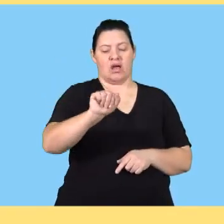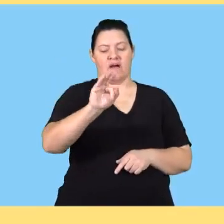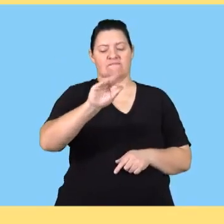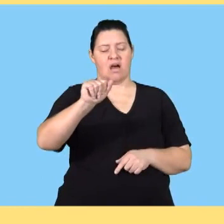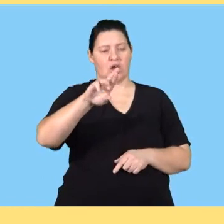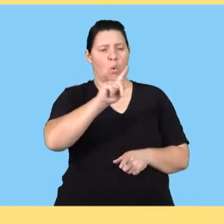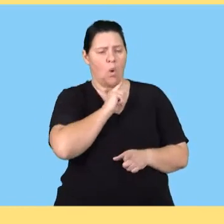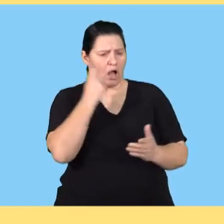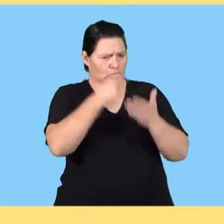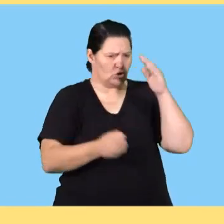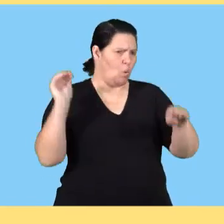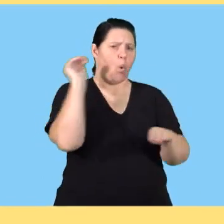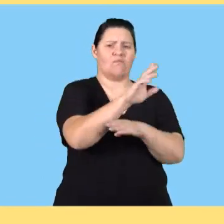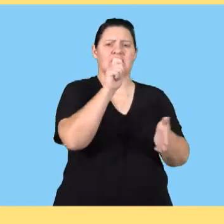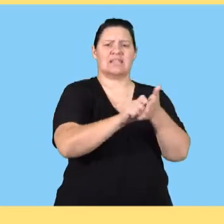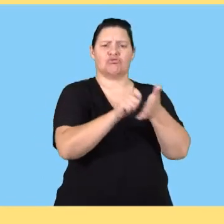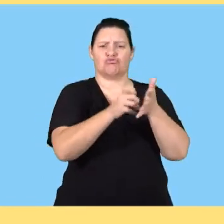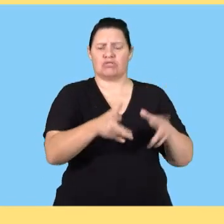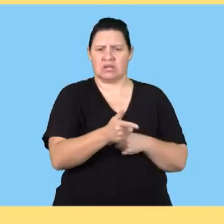for an overcharge on stationery,